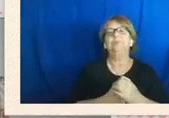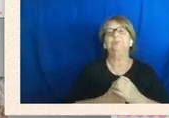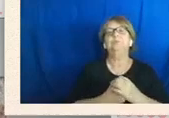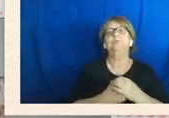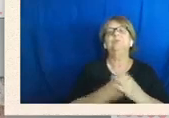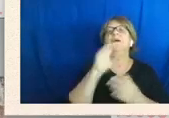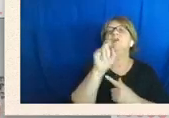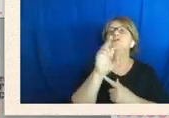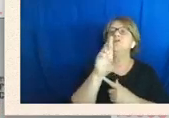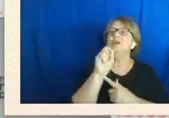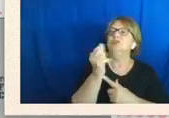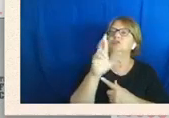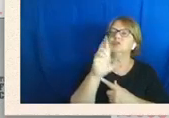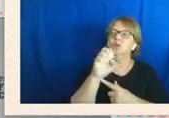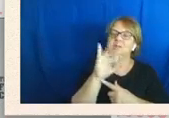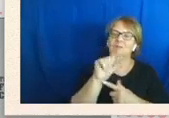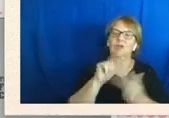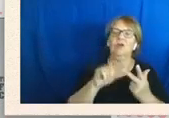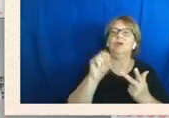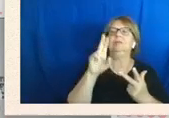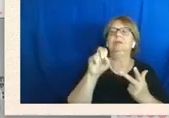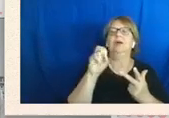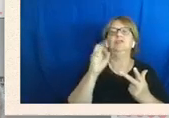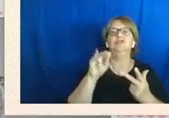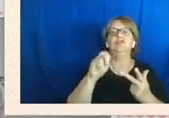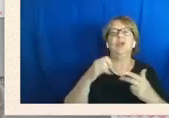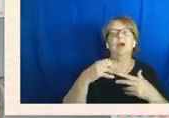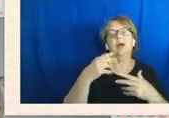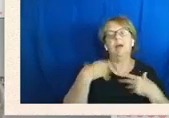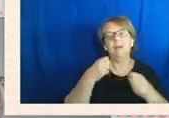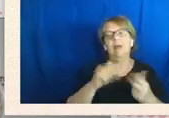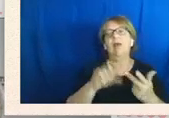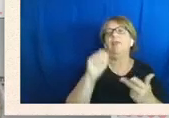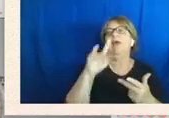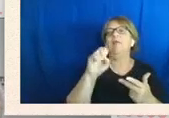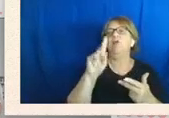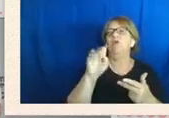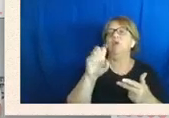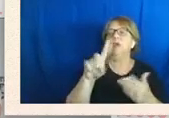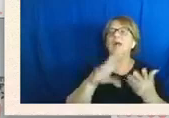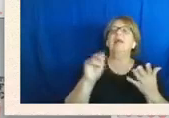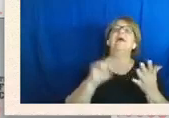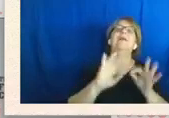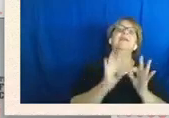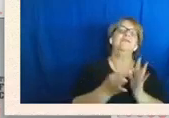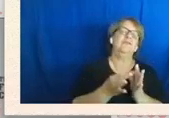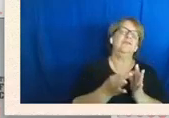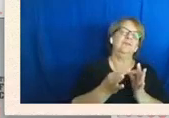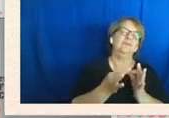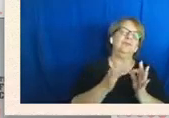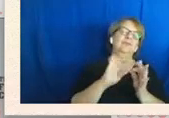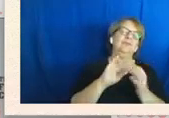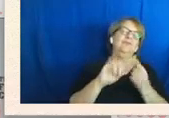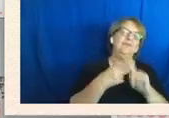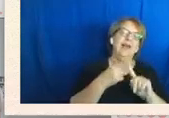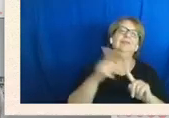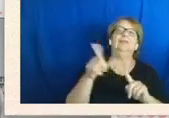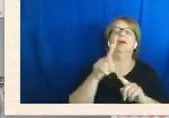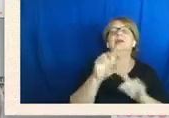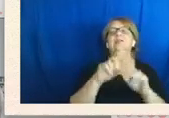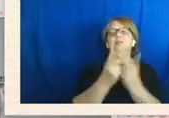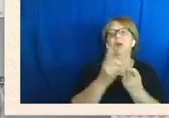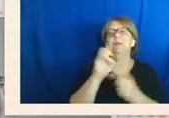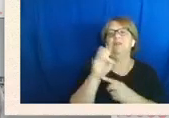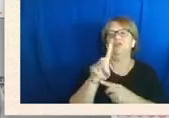Florida, Sunshine Health, Able United, and of course, our friends at the Department of Education and the Division of Vocational Rehabilitation.